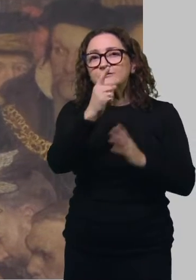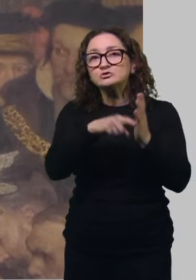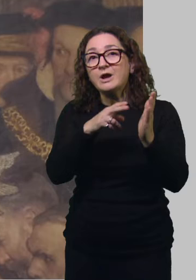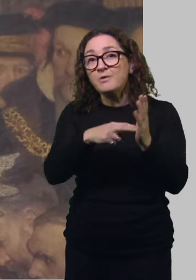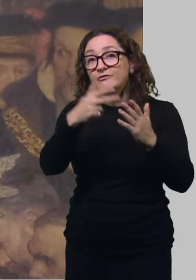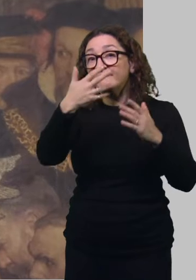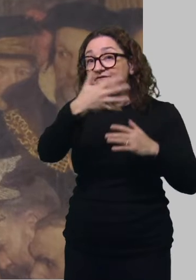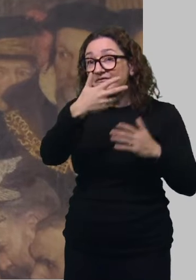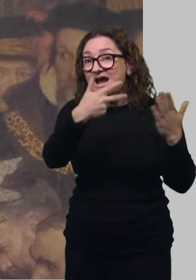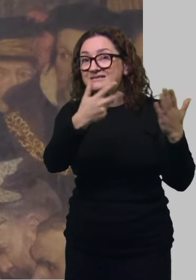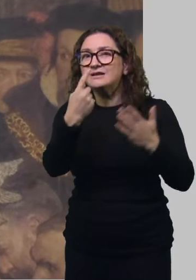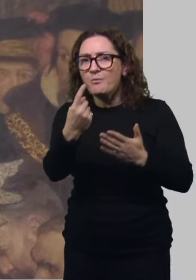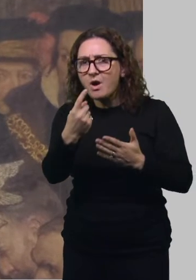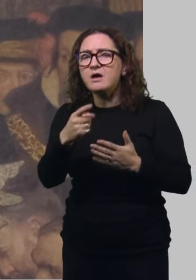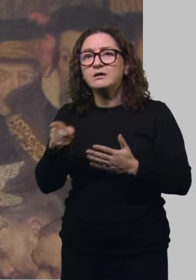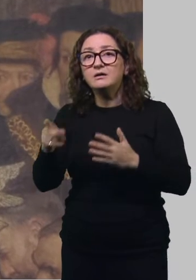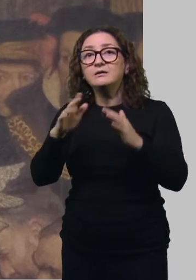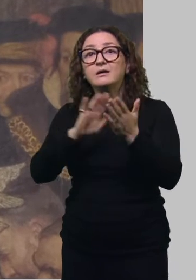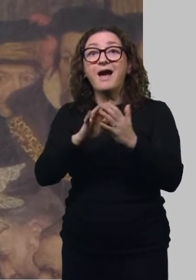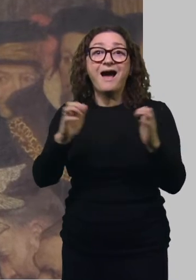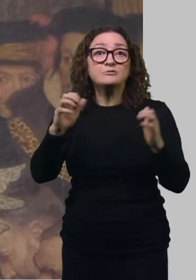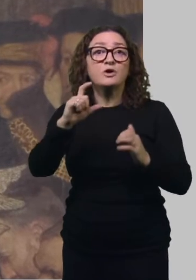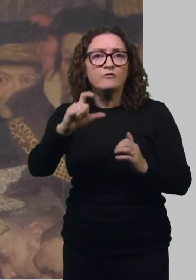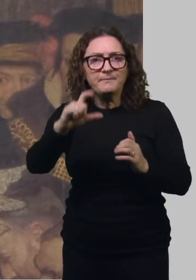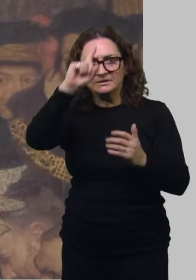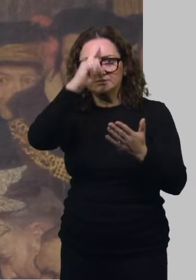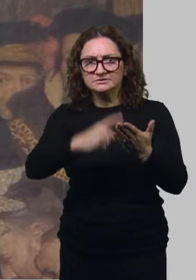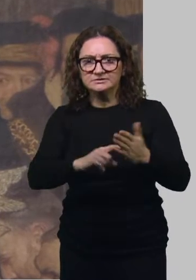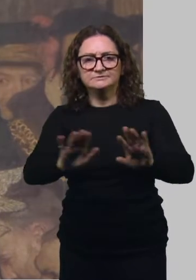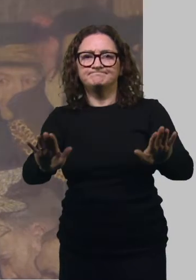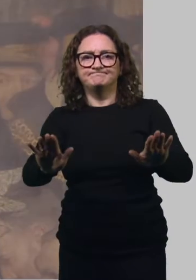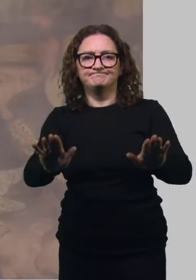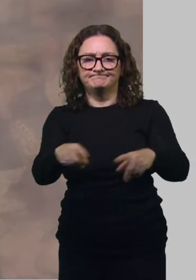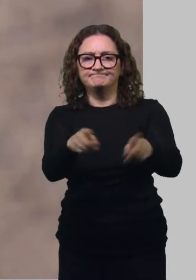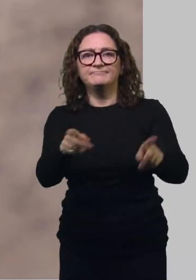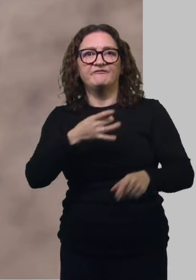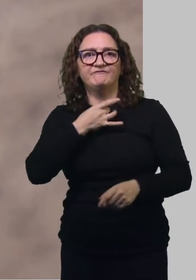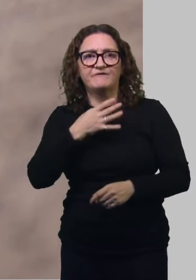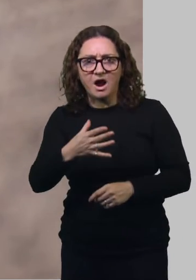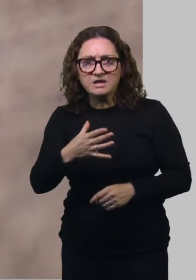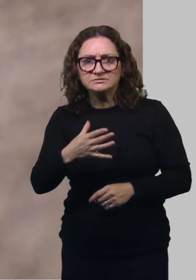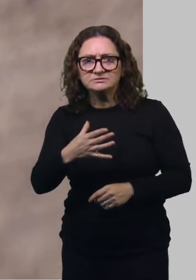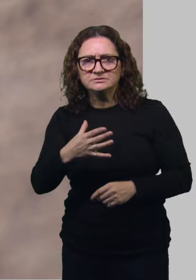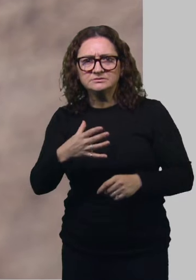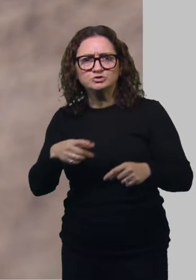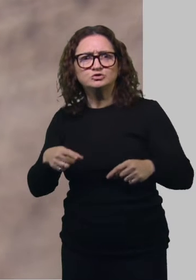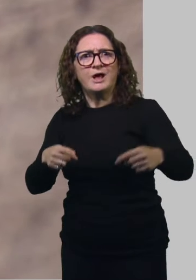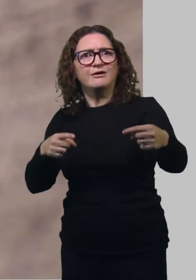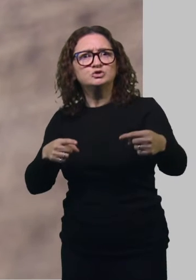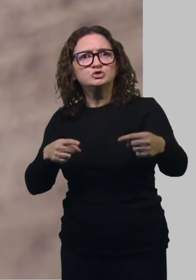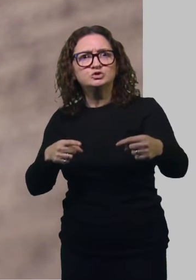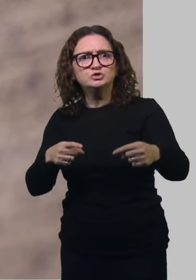Commons decided to impose a fast on the public. This was a direct challenge to Elizabeth, as it was the Queen's exclusive right to order public